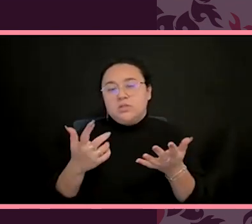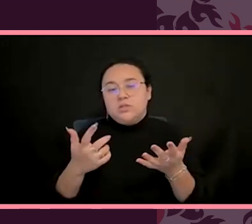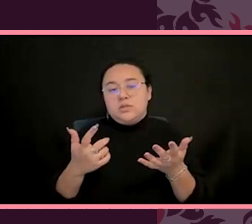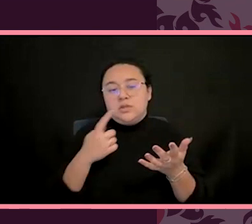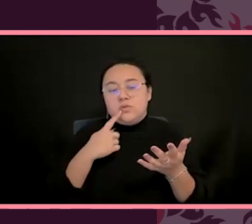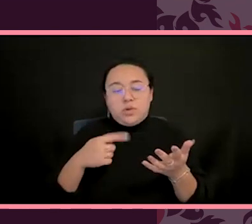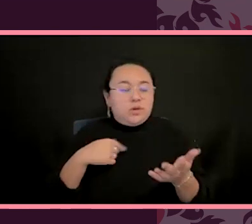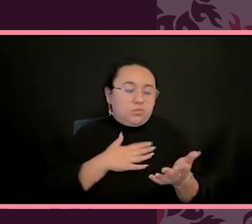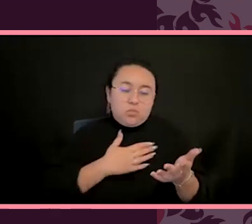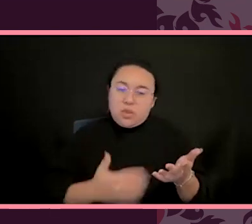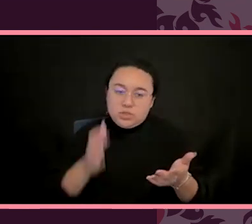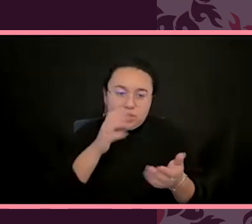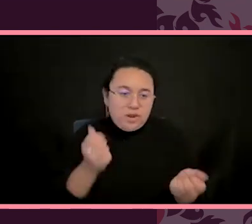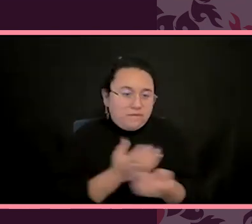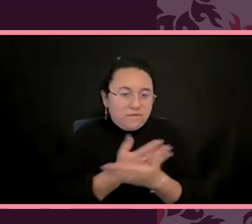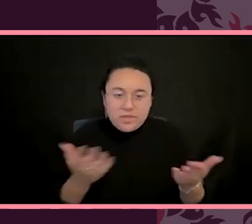all of it.